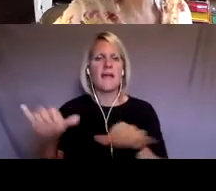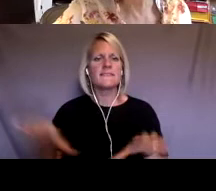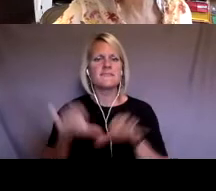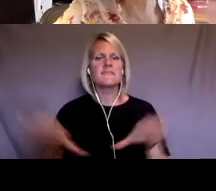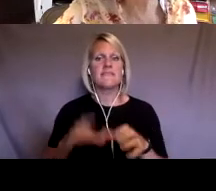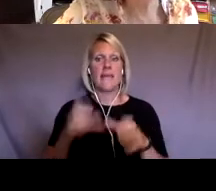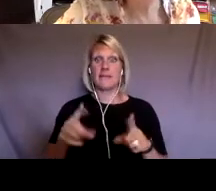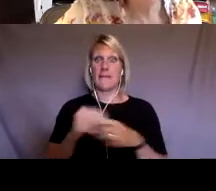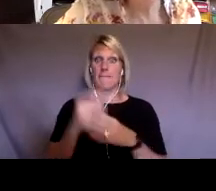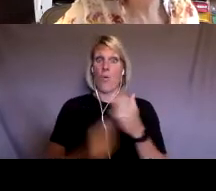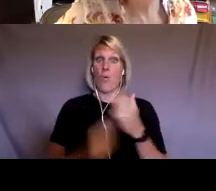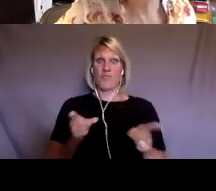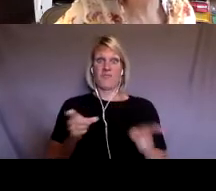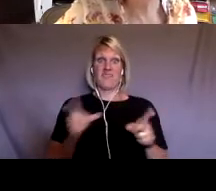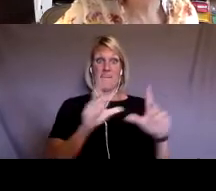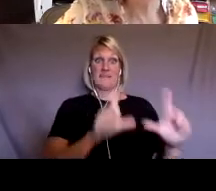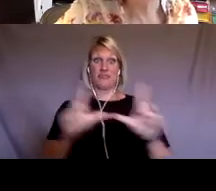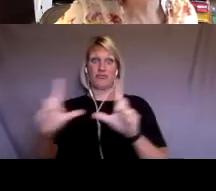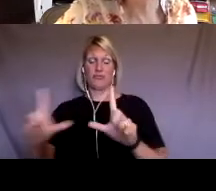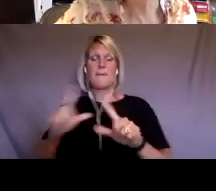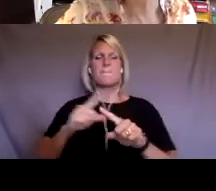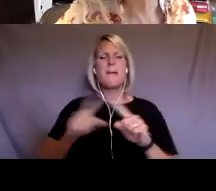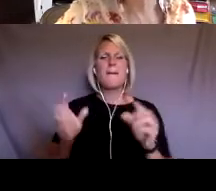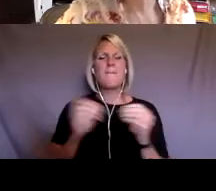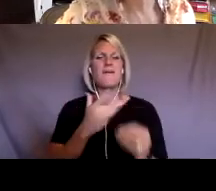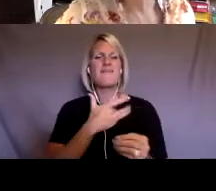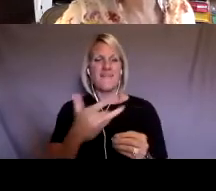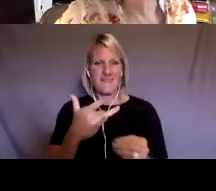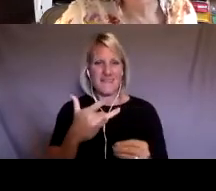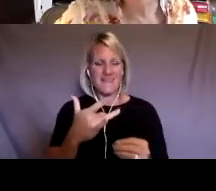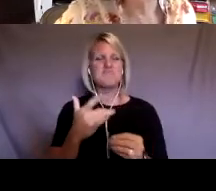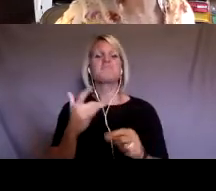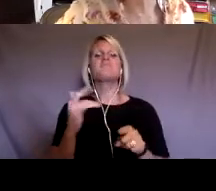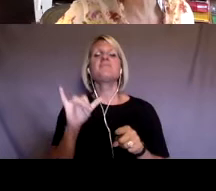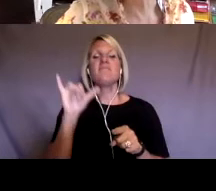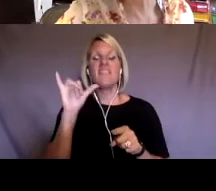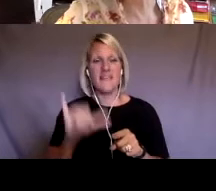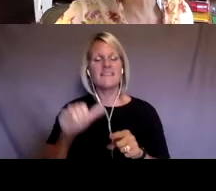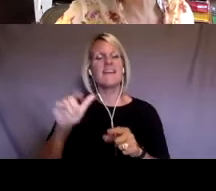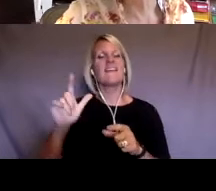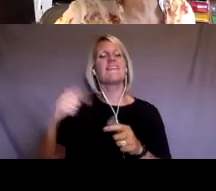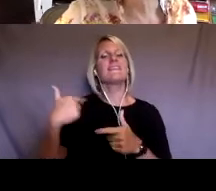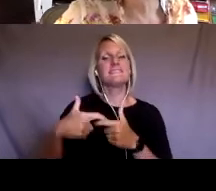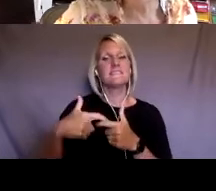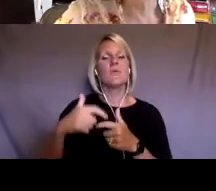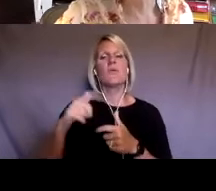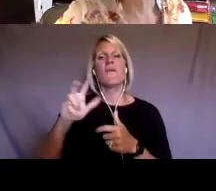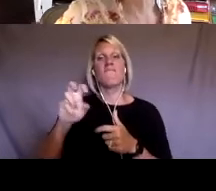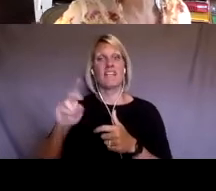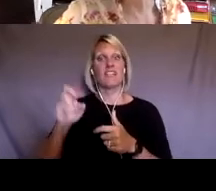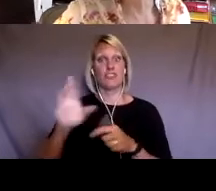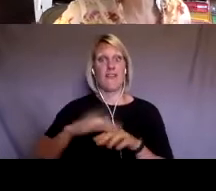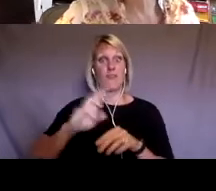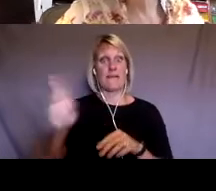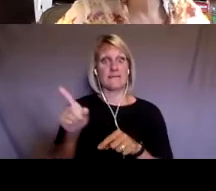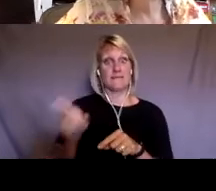but it is much more likely that the Latino vendor on the right